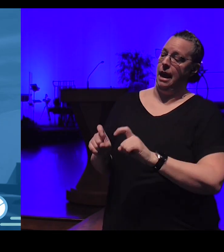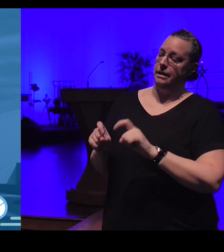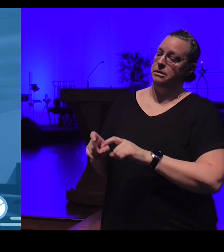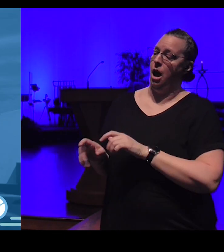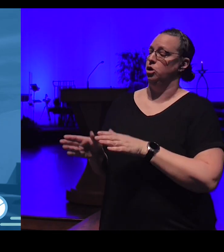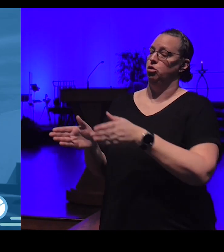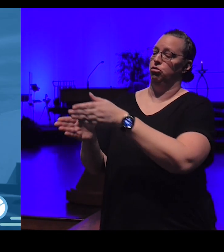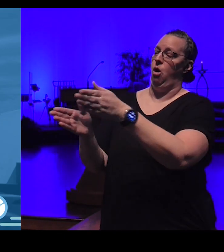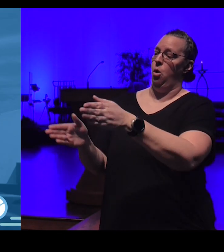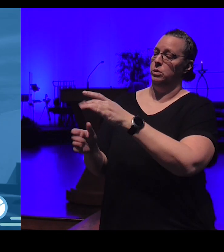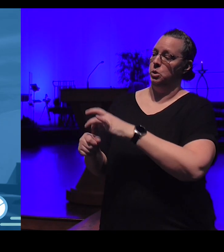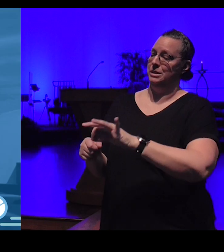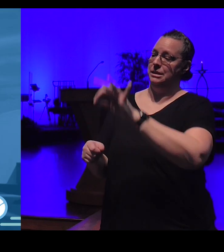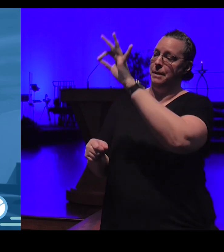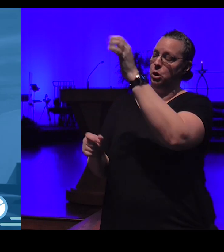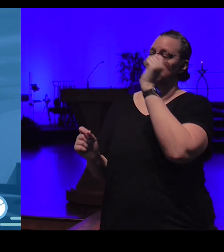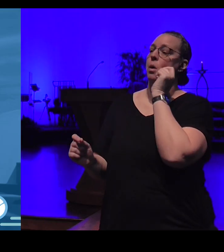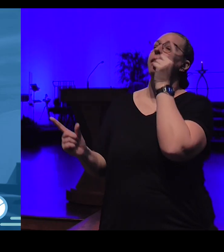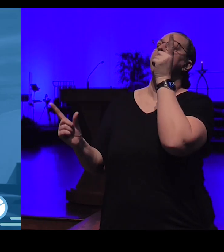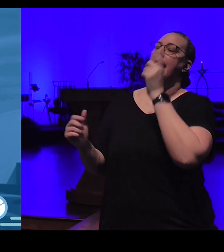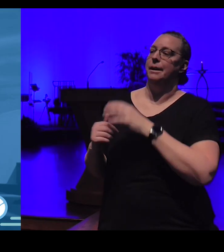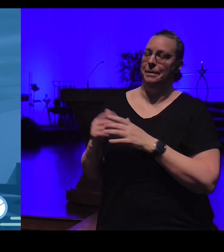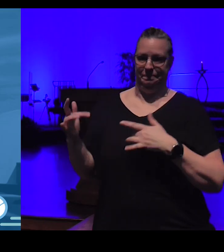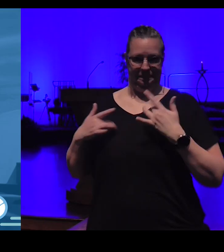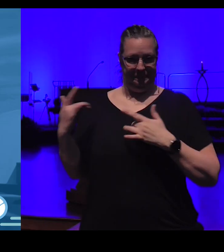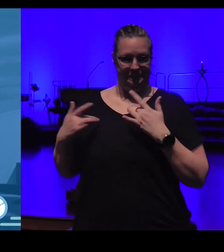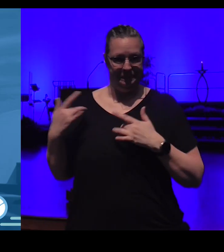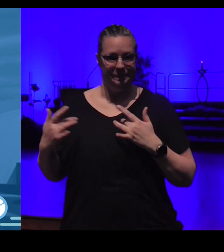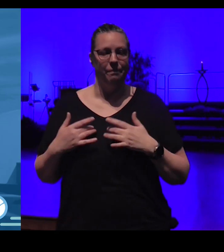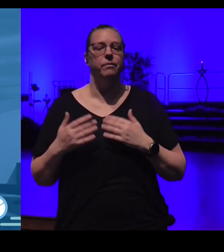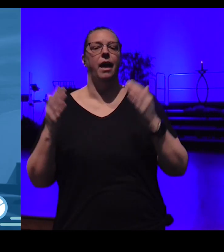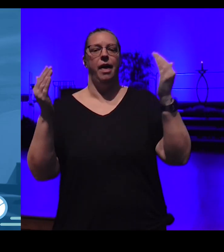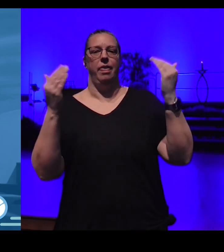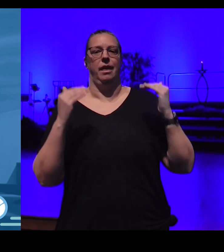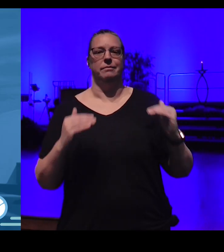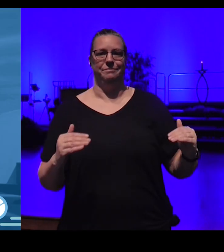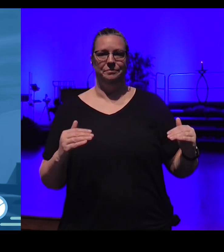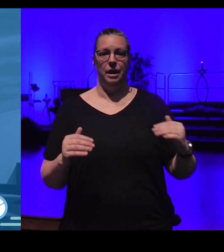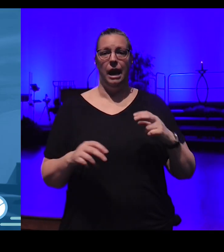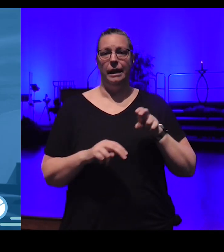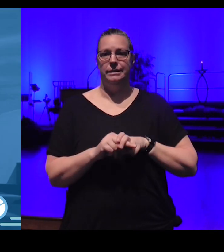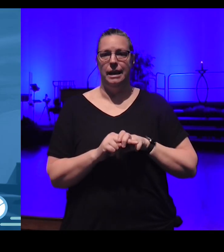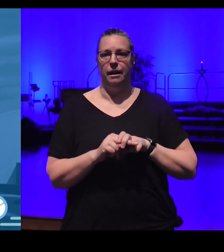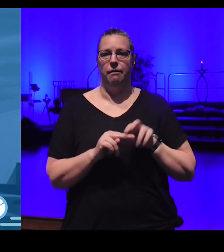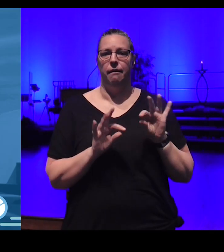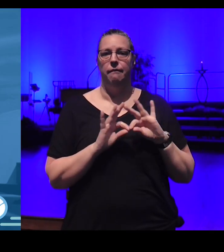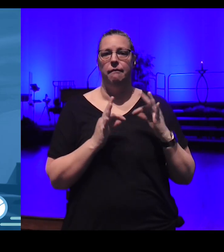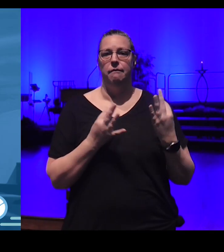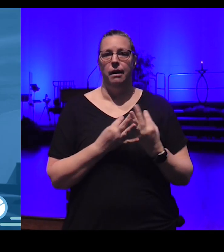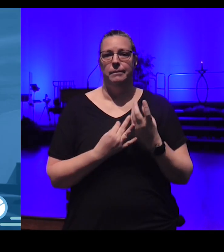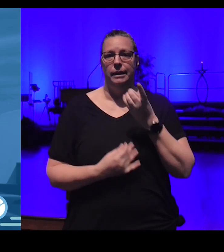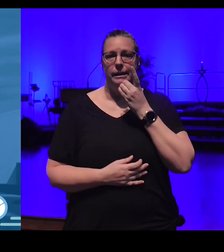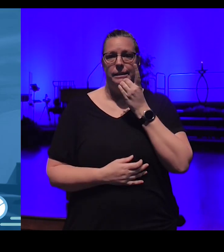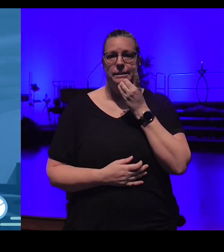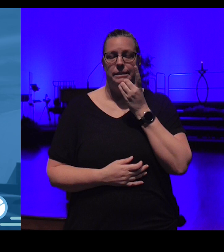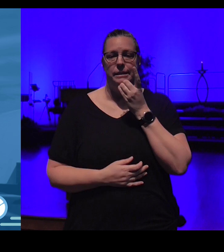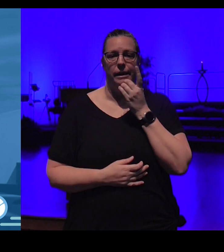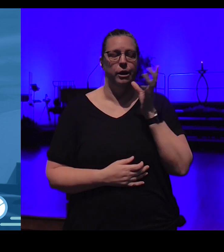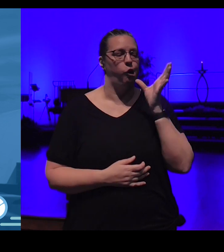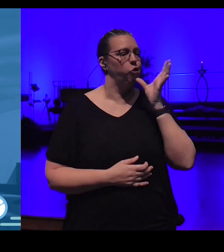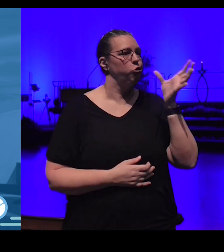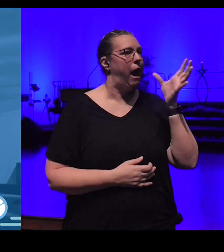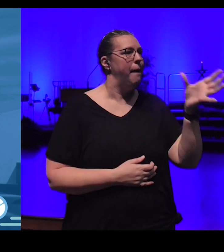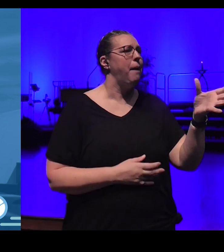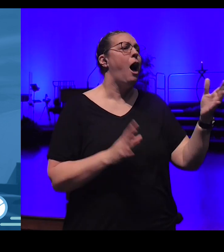to spiritual enlightenment." And he's excited. And then you see down below, he's sitting at his family dinner, and grandma's gonna knit